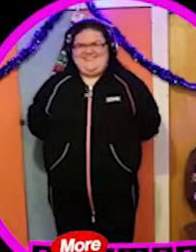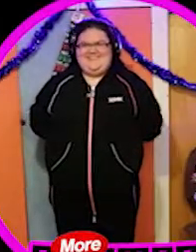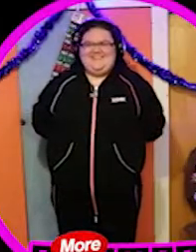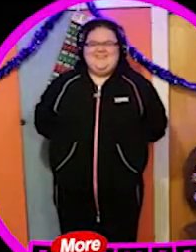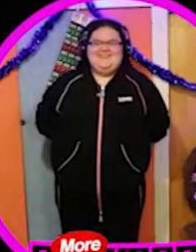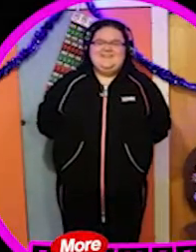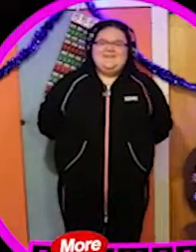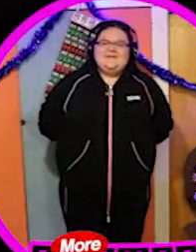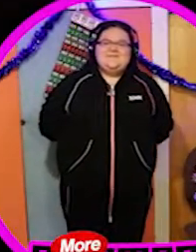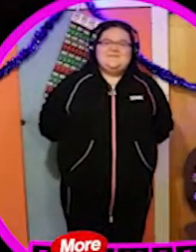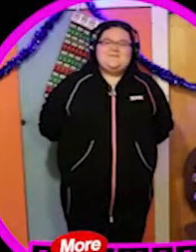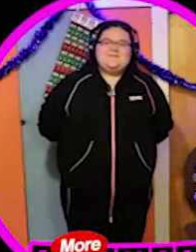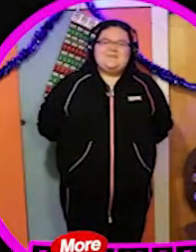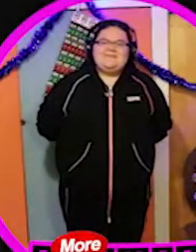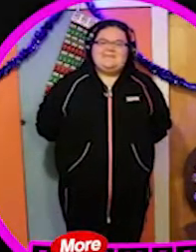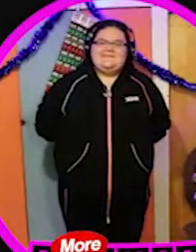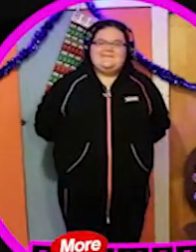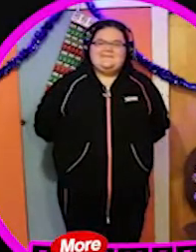have?